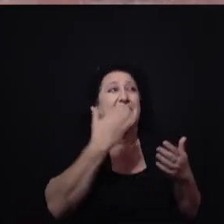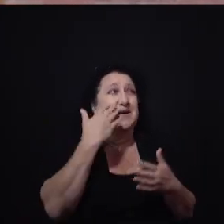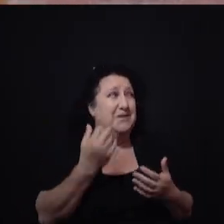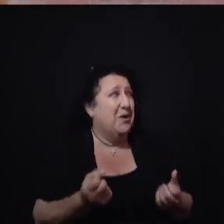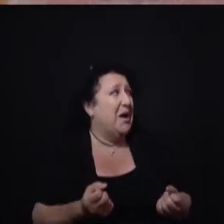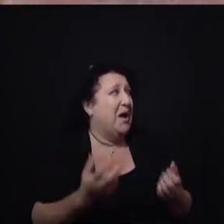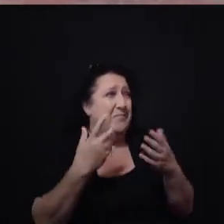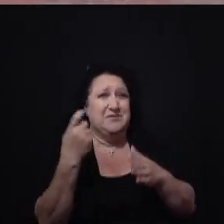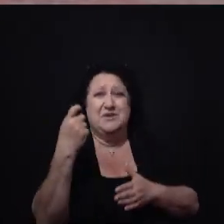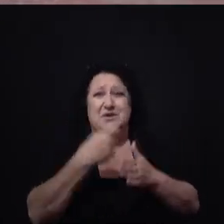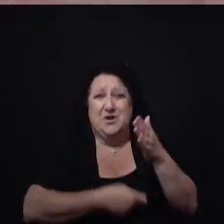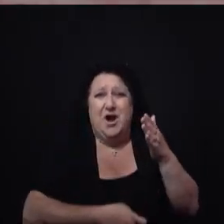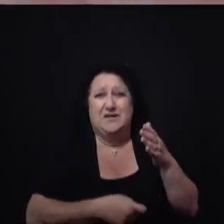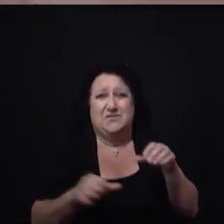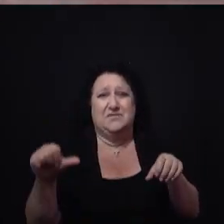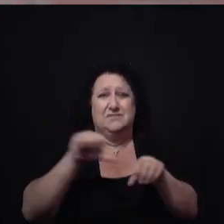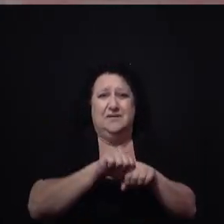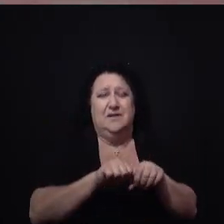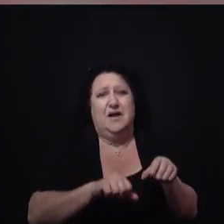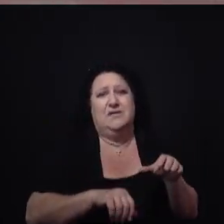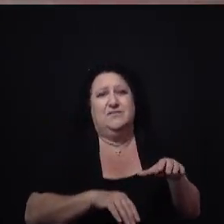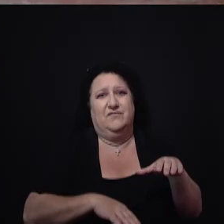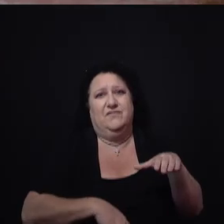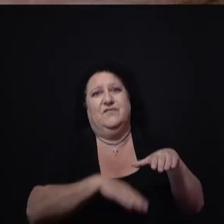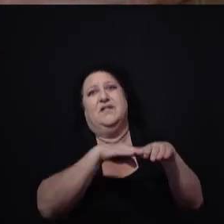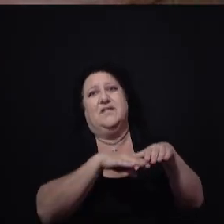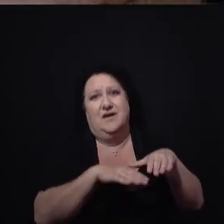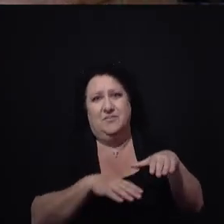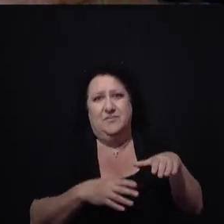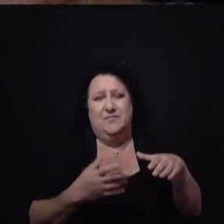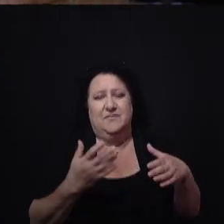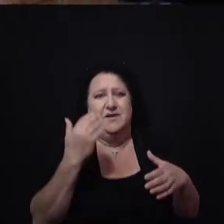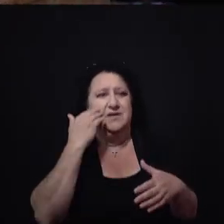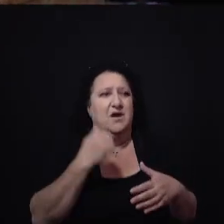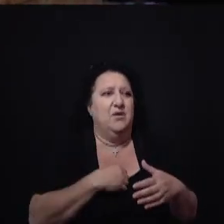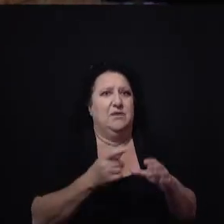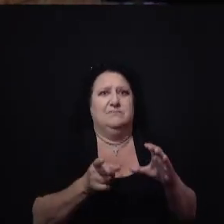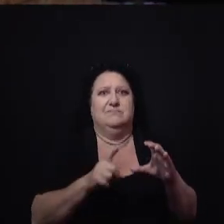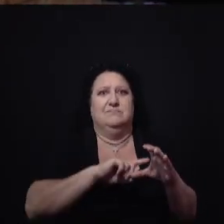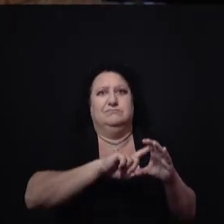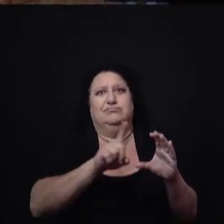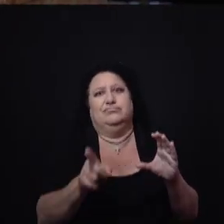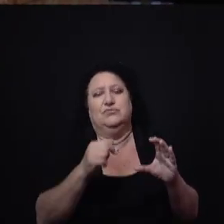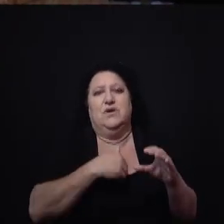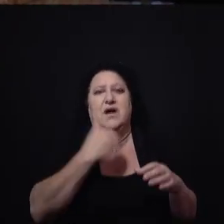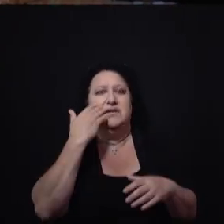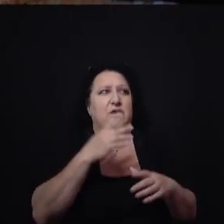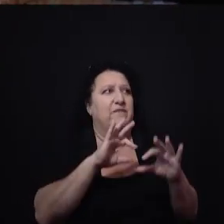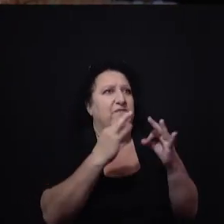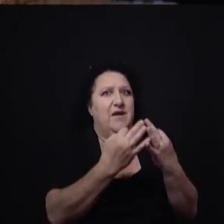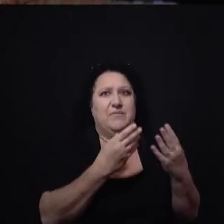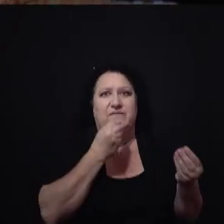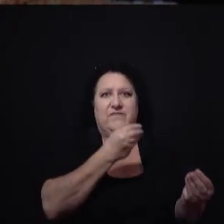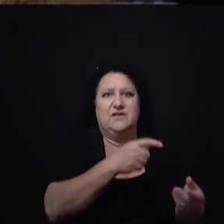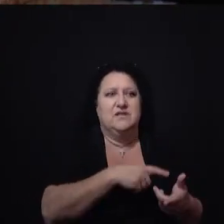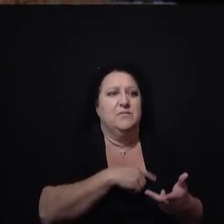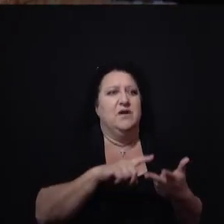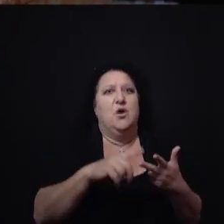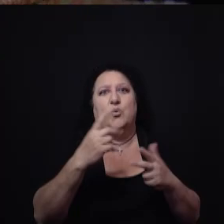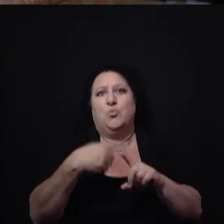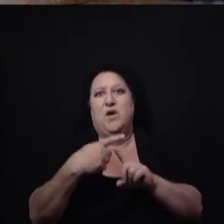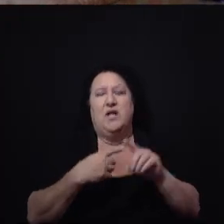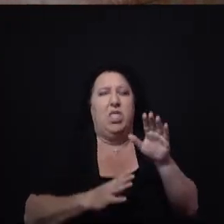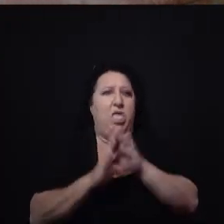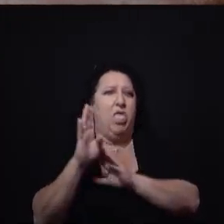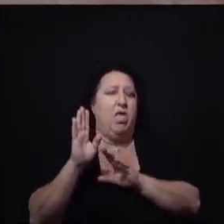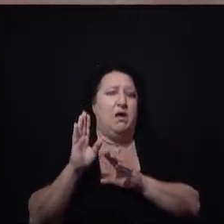truck right now. I know how much it costs to feed my family right now. I know all of those things. I know how much rent is going insanely through the roof. I know how much our benevolence